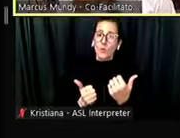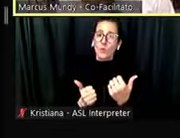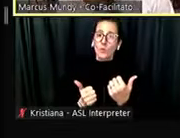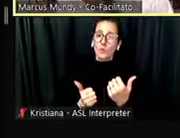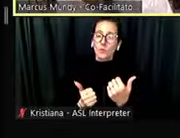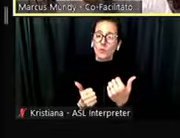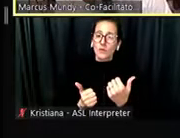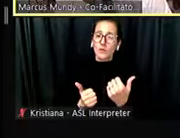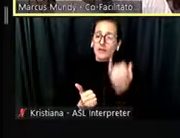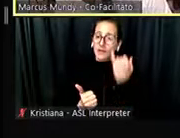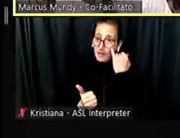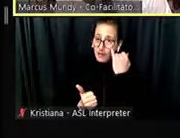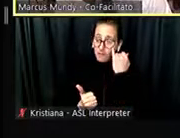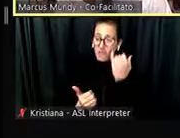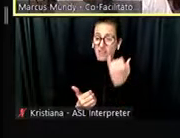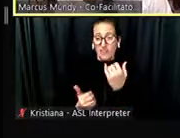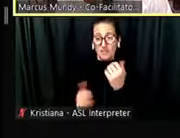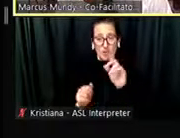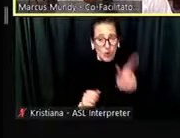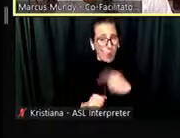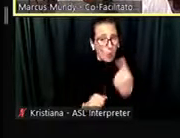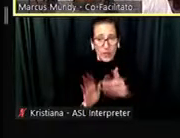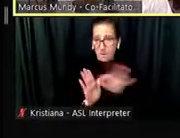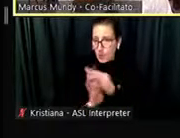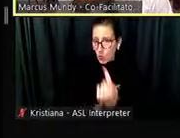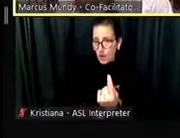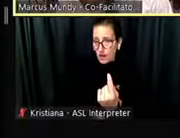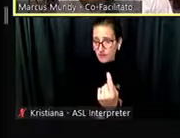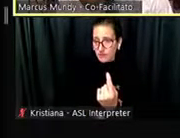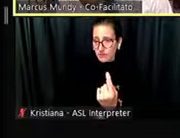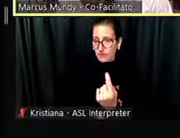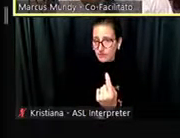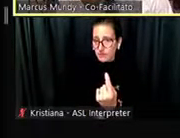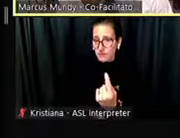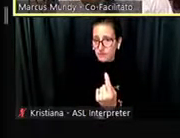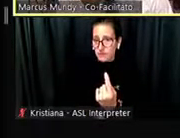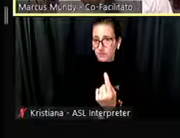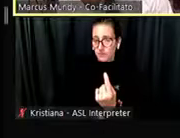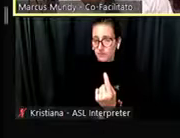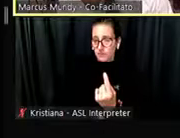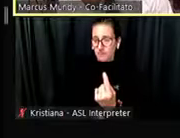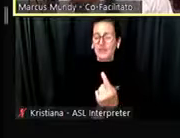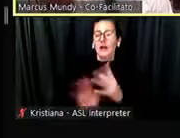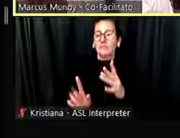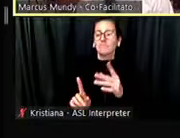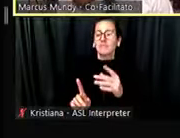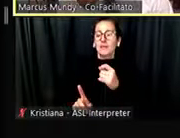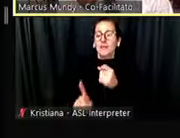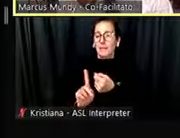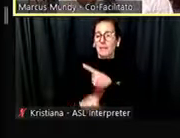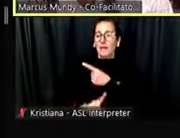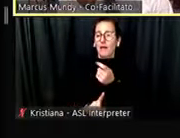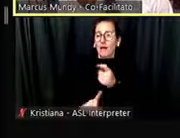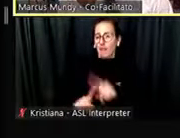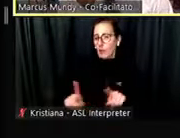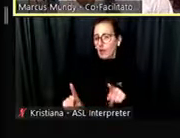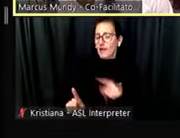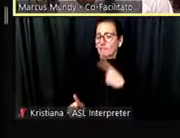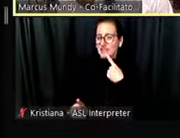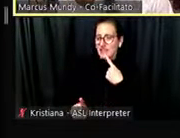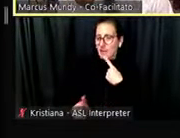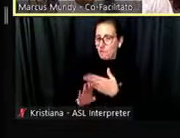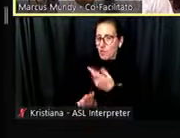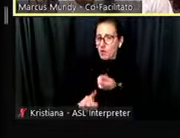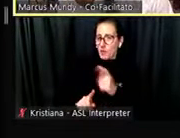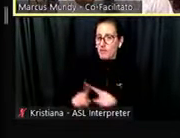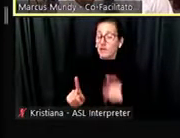Yeah, if you could only choose one of the functional areas, I said it a little differently, but if you could only choose one of these areas, what